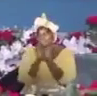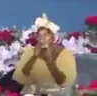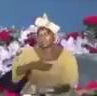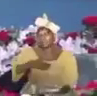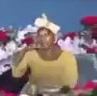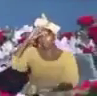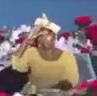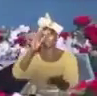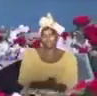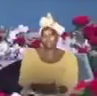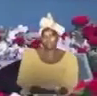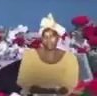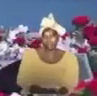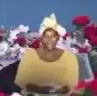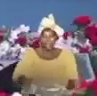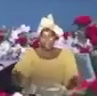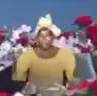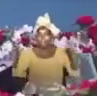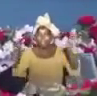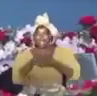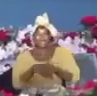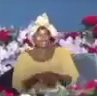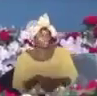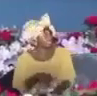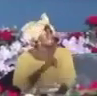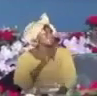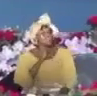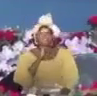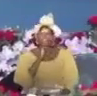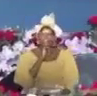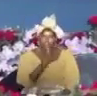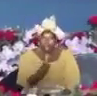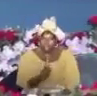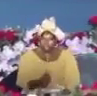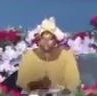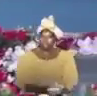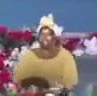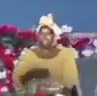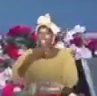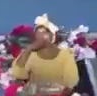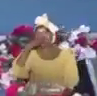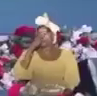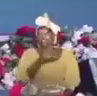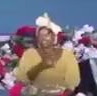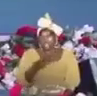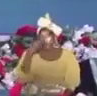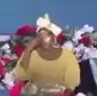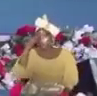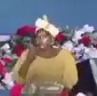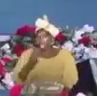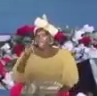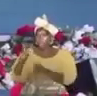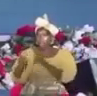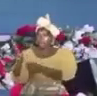This marriage is not a curse. Why are my children stubborn, not obeying me? Why does everybody hate me?